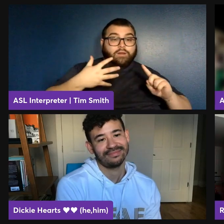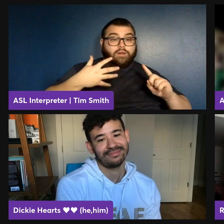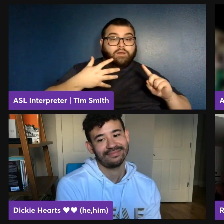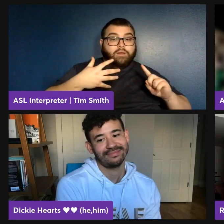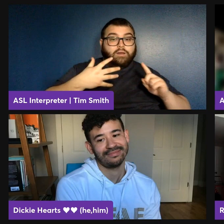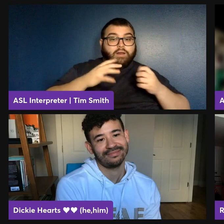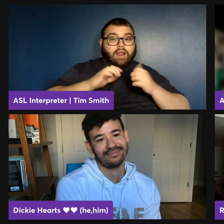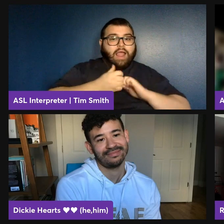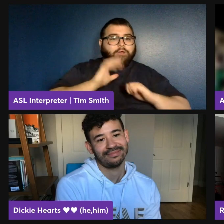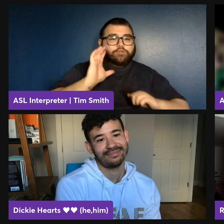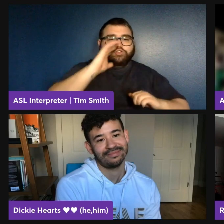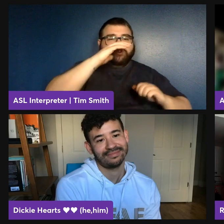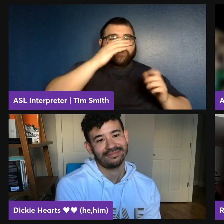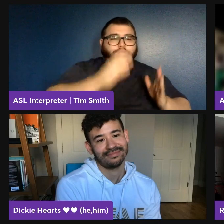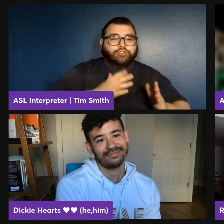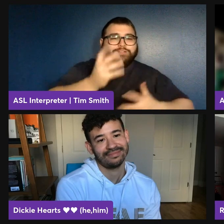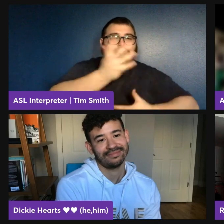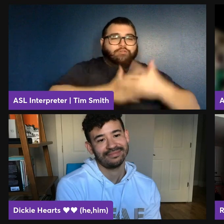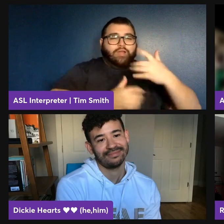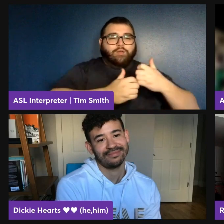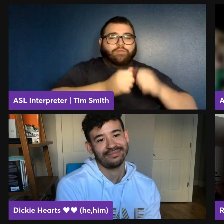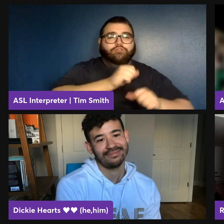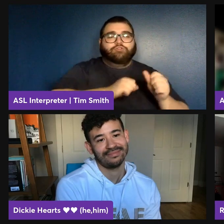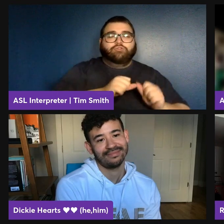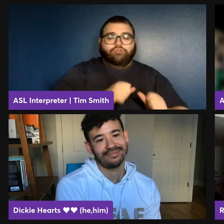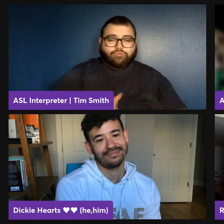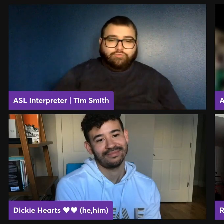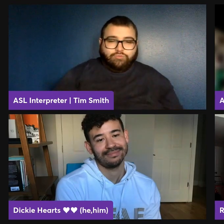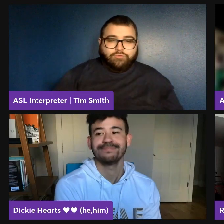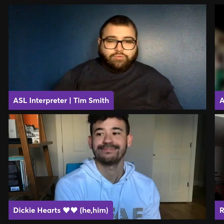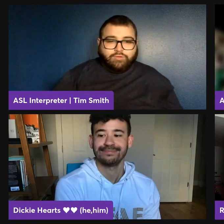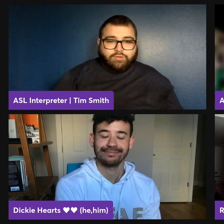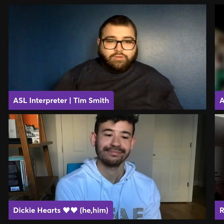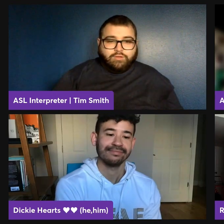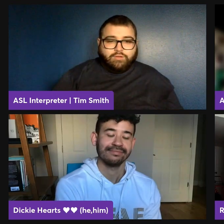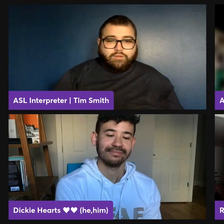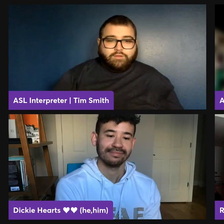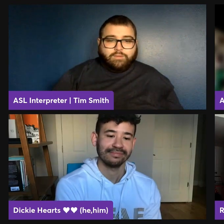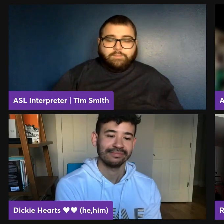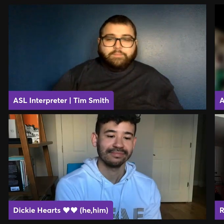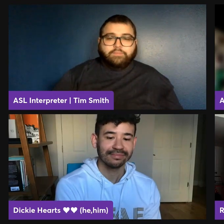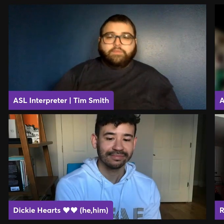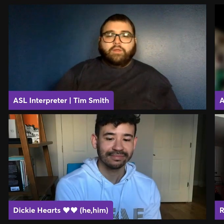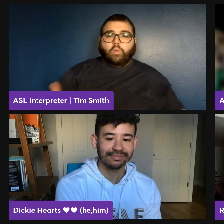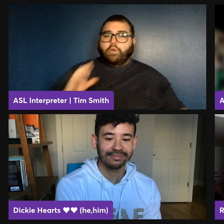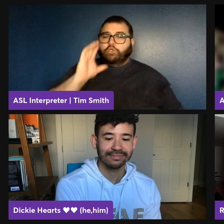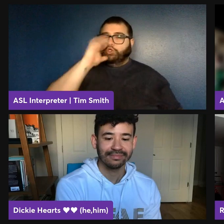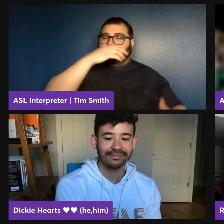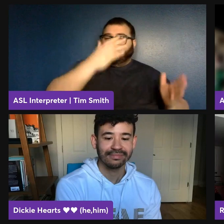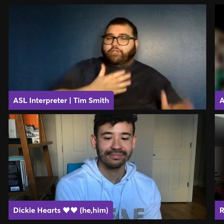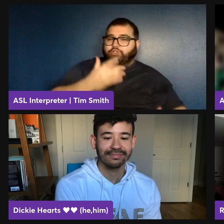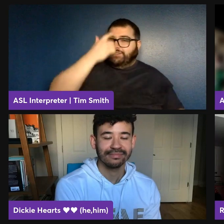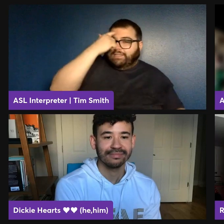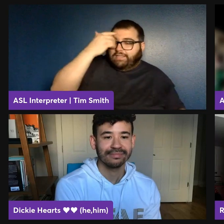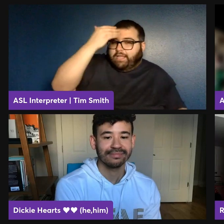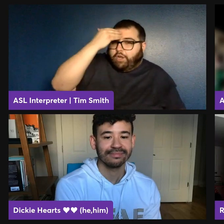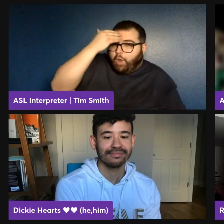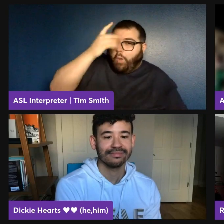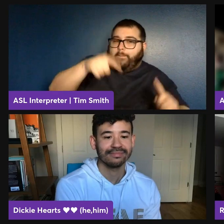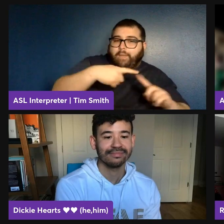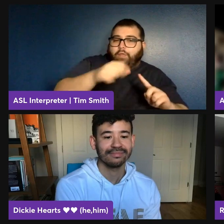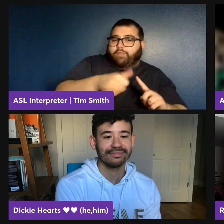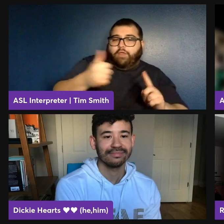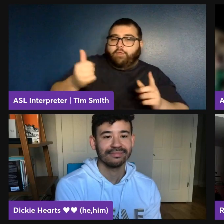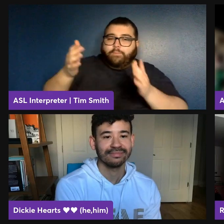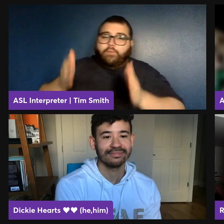how do strangers interact with each other? And how do what do strangers think they know about the other person? And that